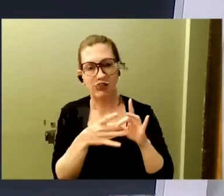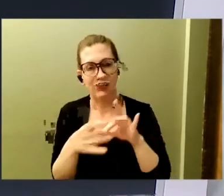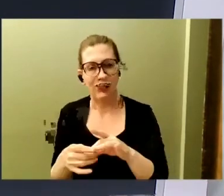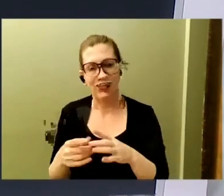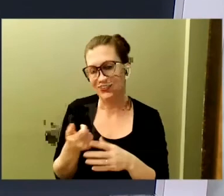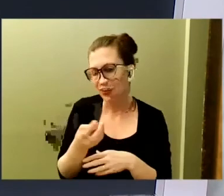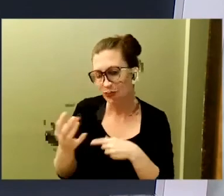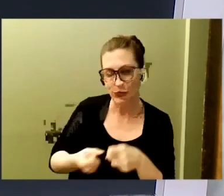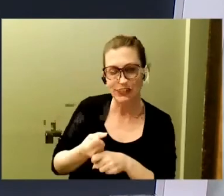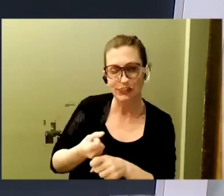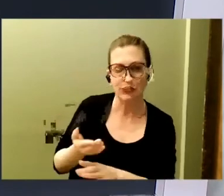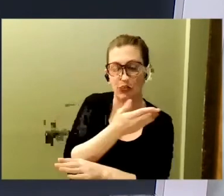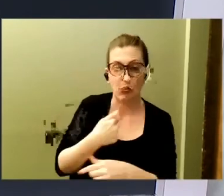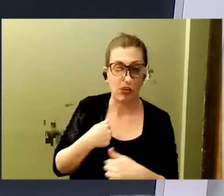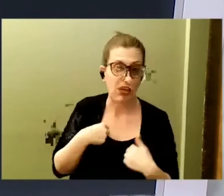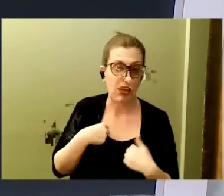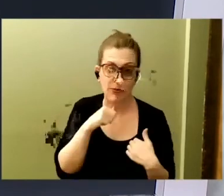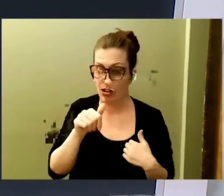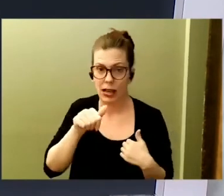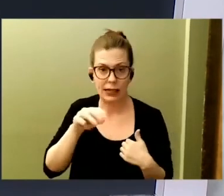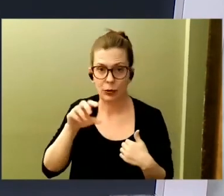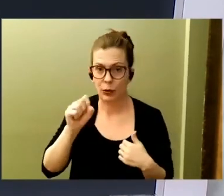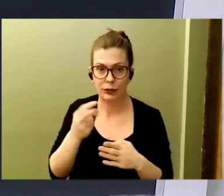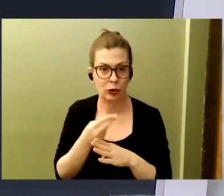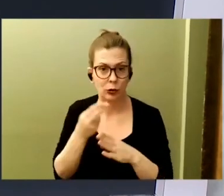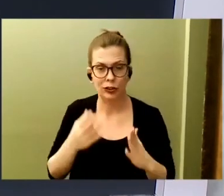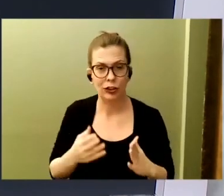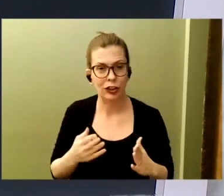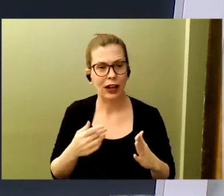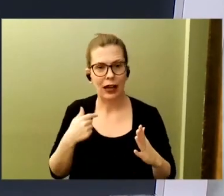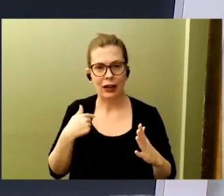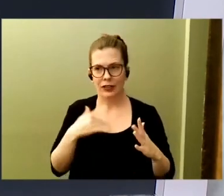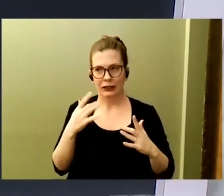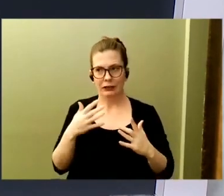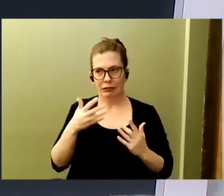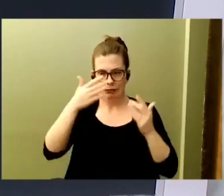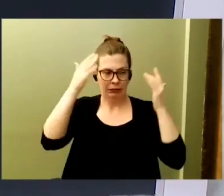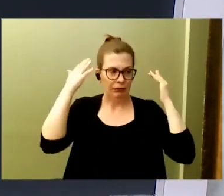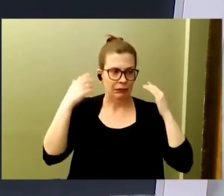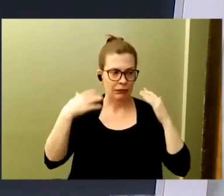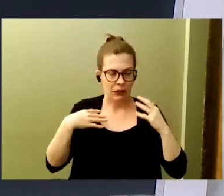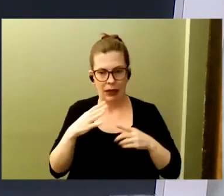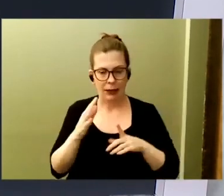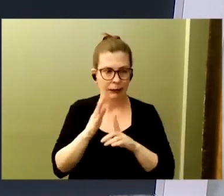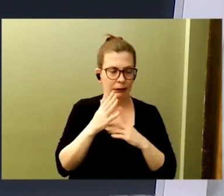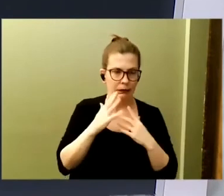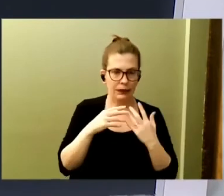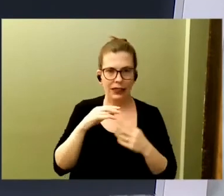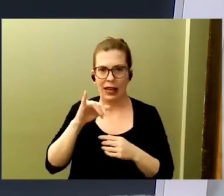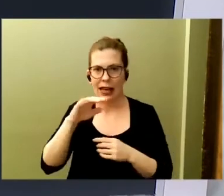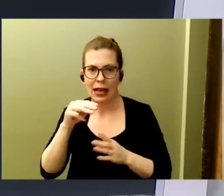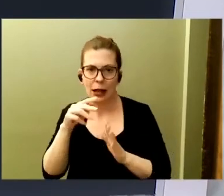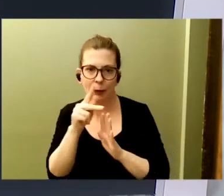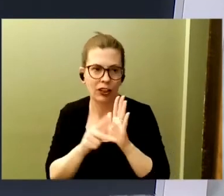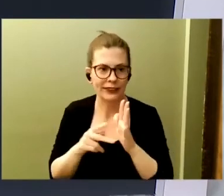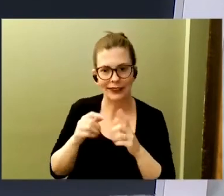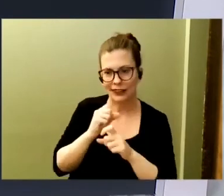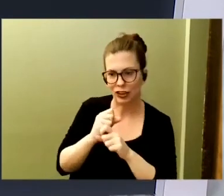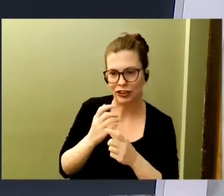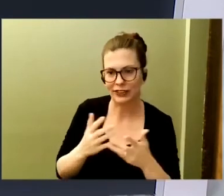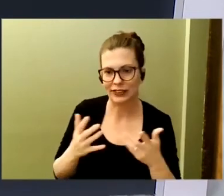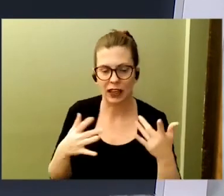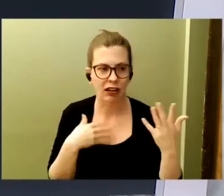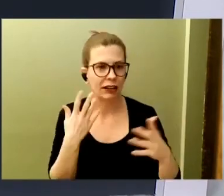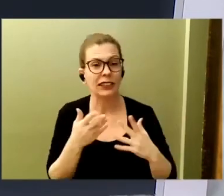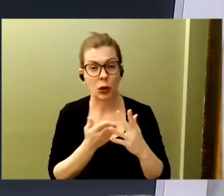an AWS user, I found it quite intimidating. Yes. There's IAM policies and security stuff. You have to get through all of that before